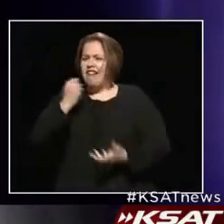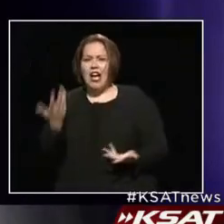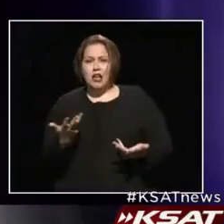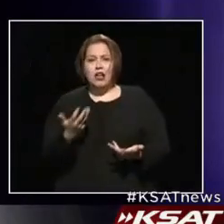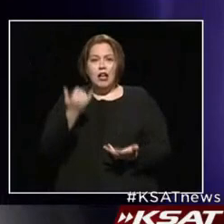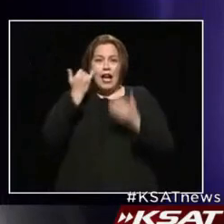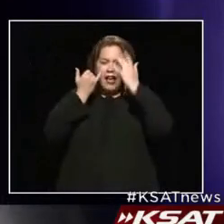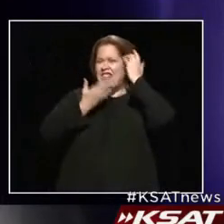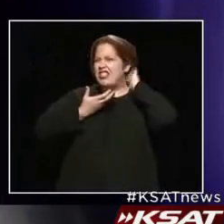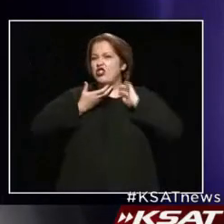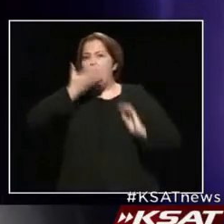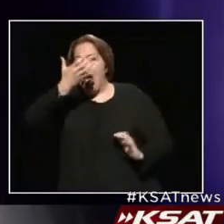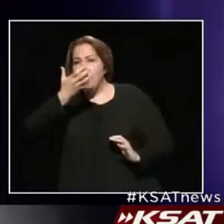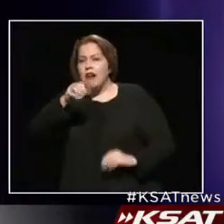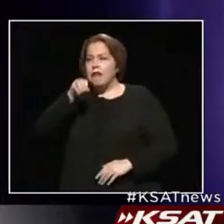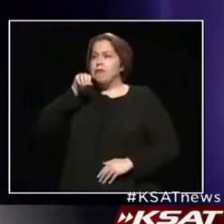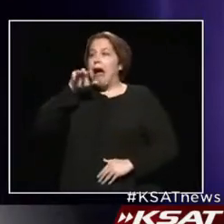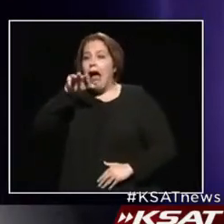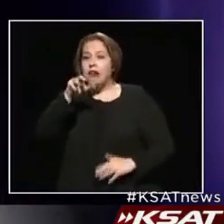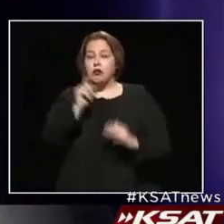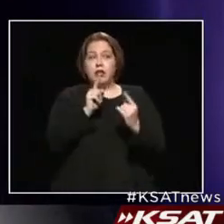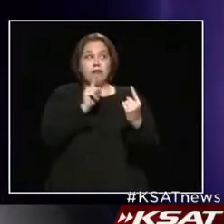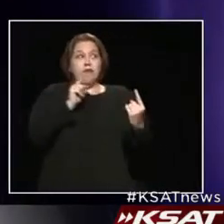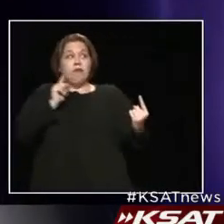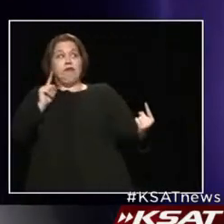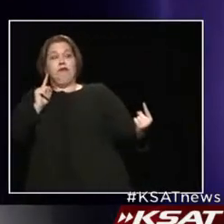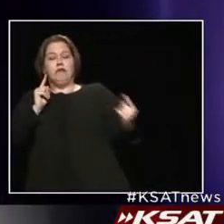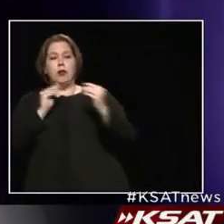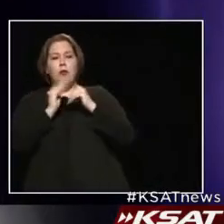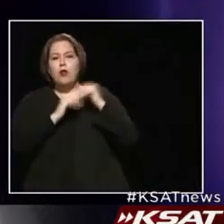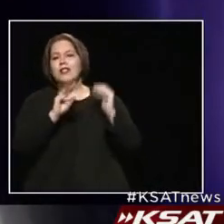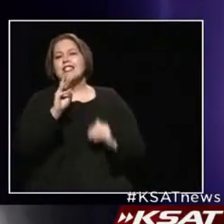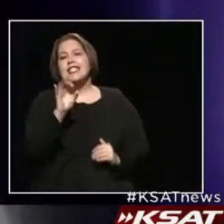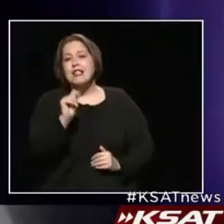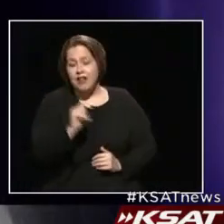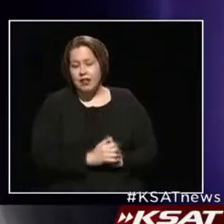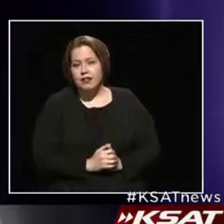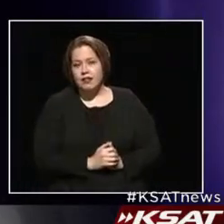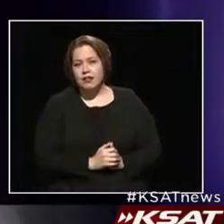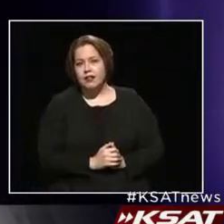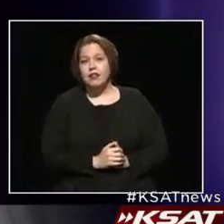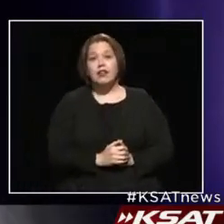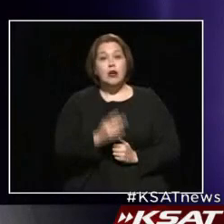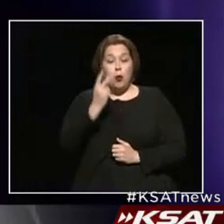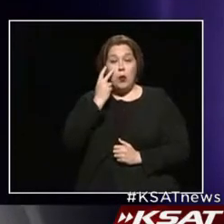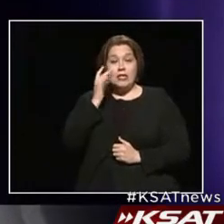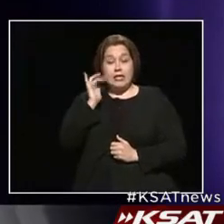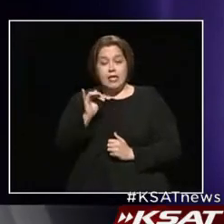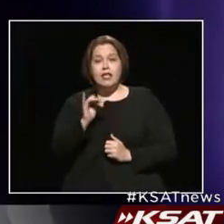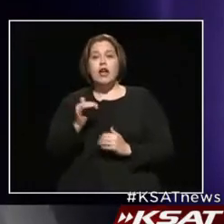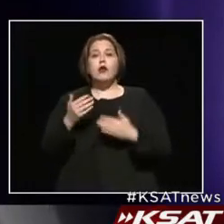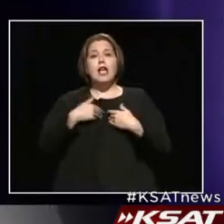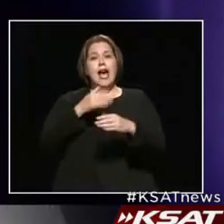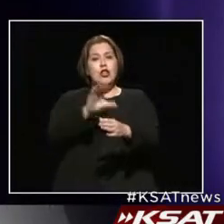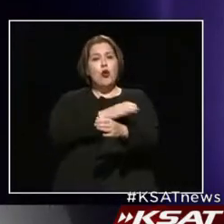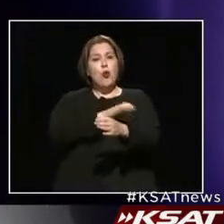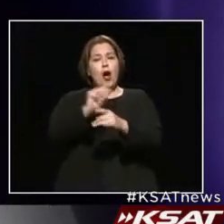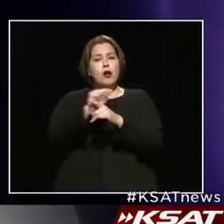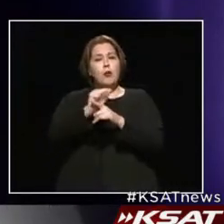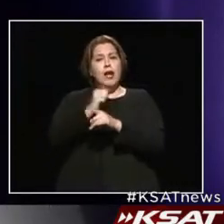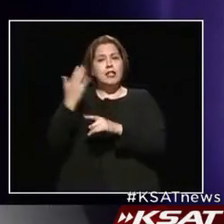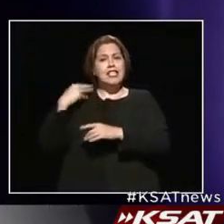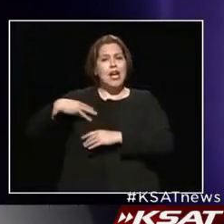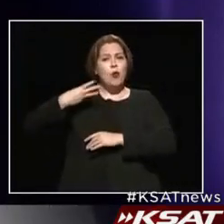he's shouting or singing, you better get a lot further away than 6 feet. It's shown that when they had that choir practice in